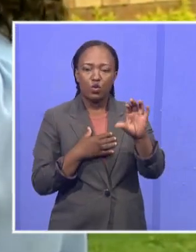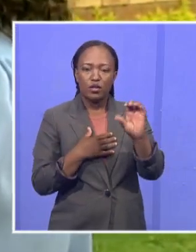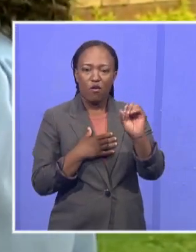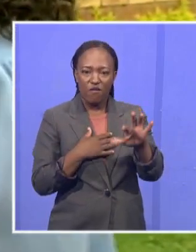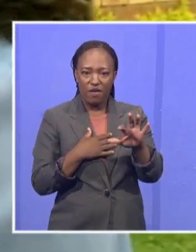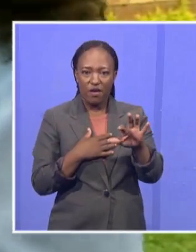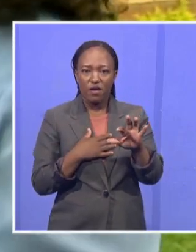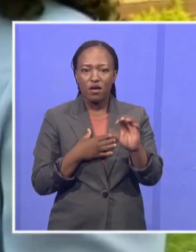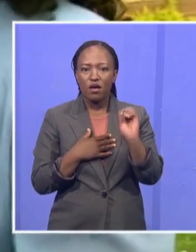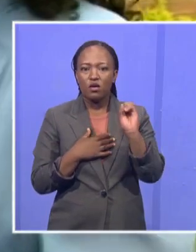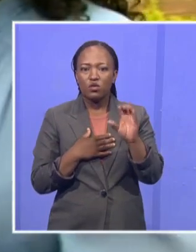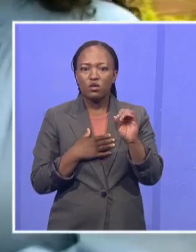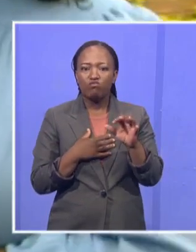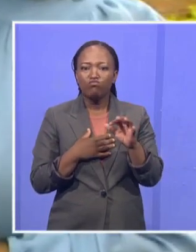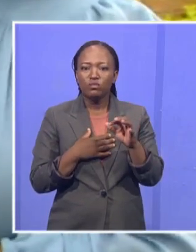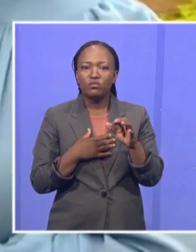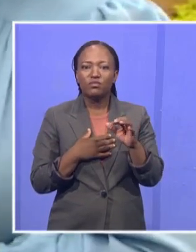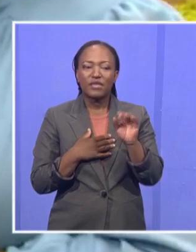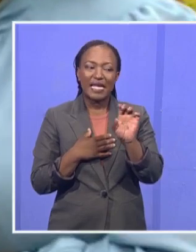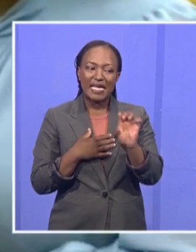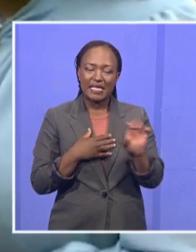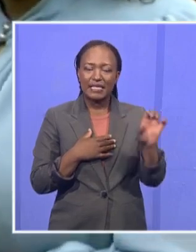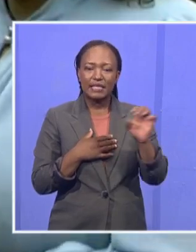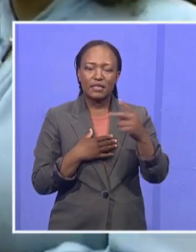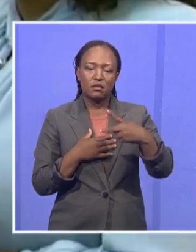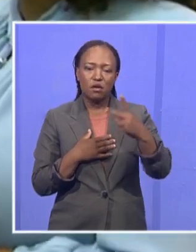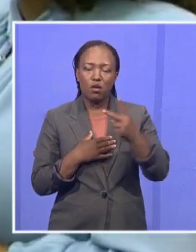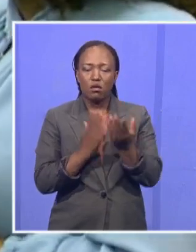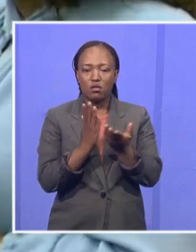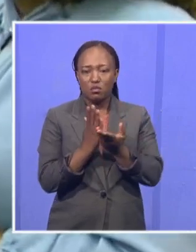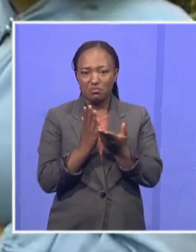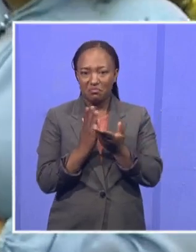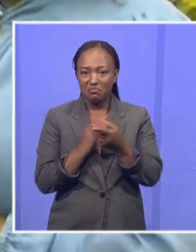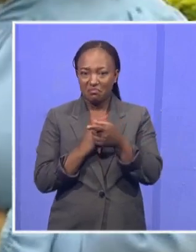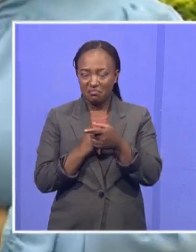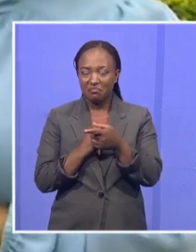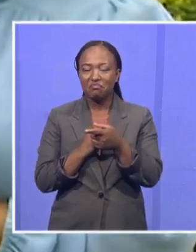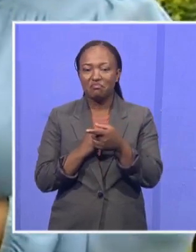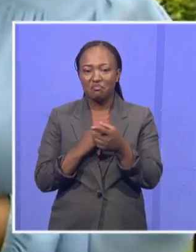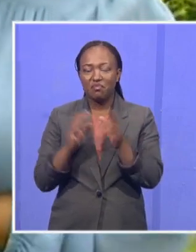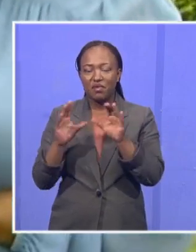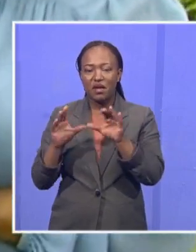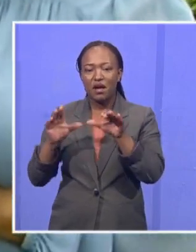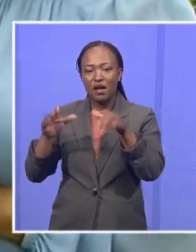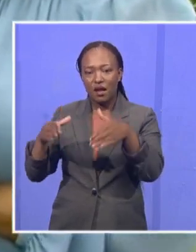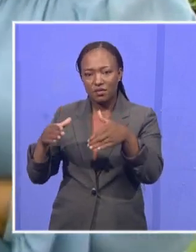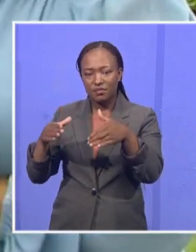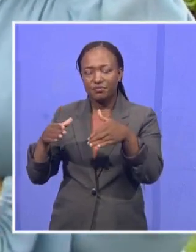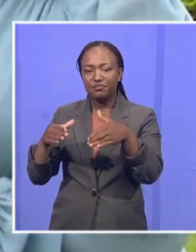the Soshanguve East Secondary School. This is where the class of